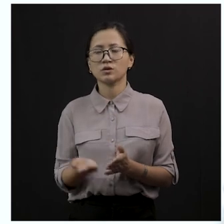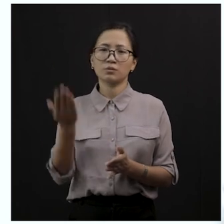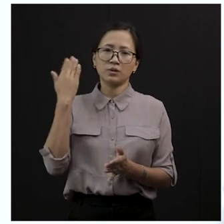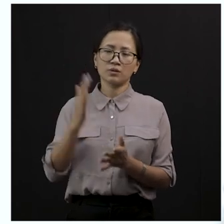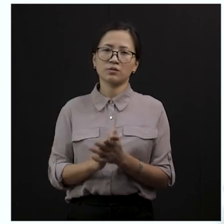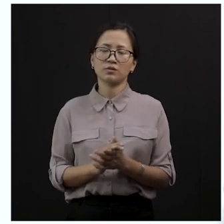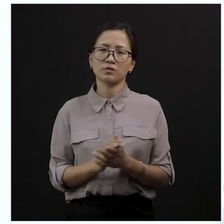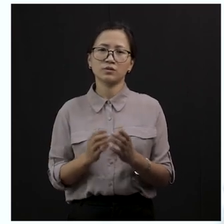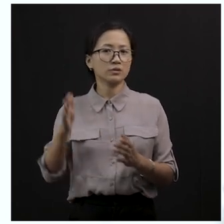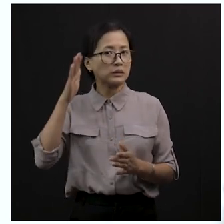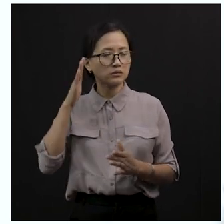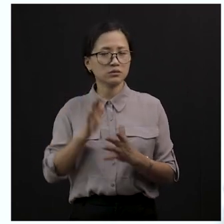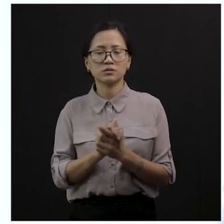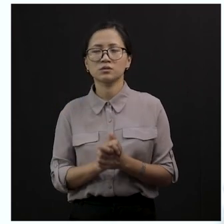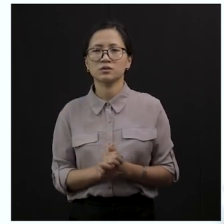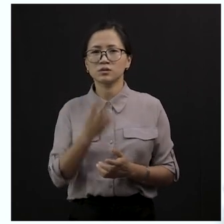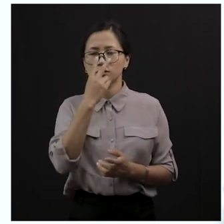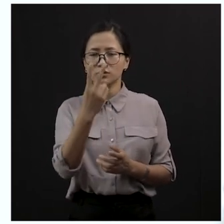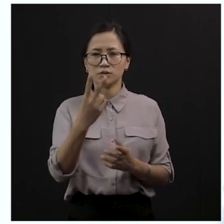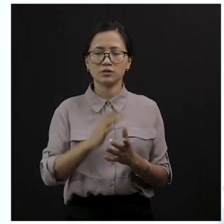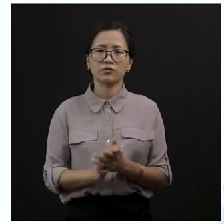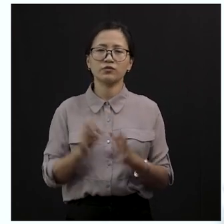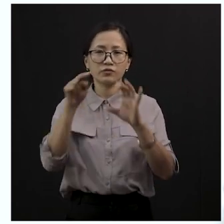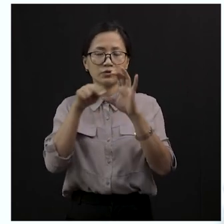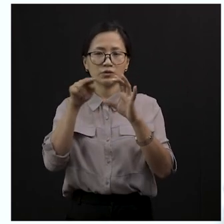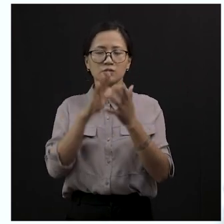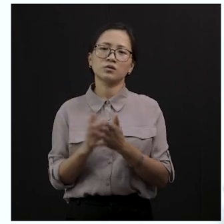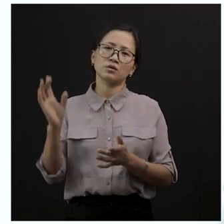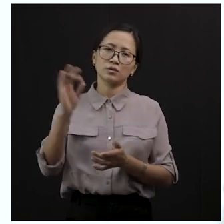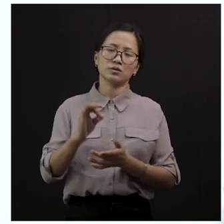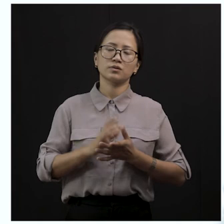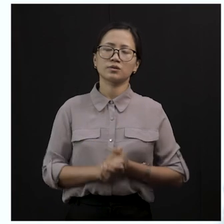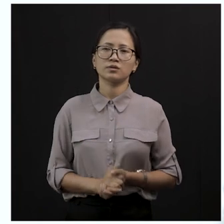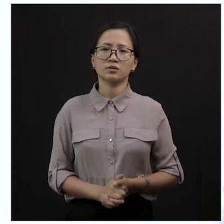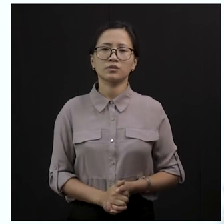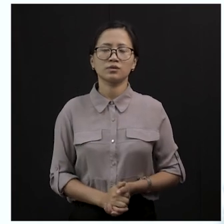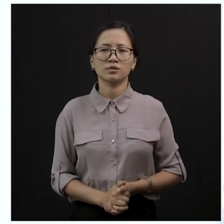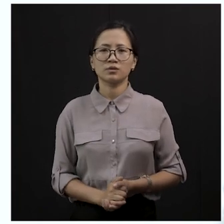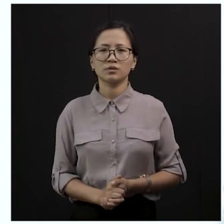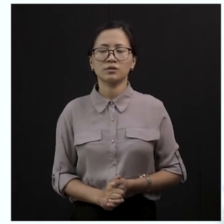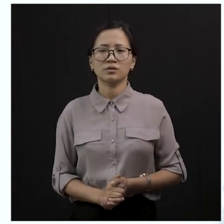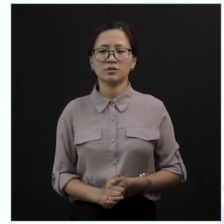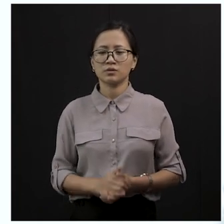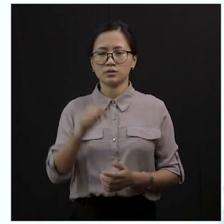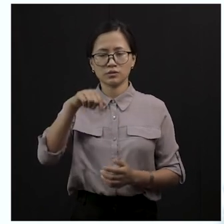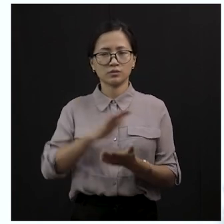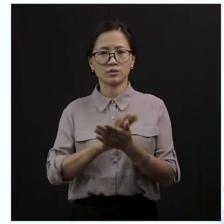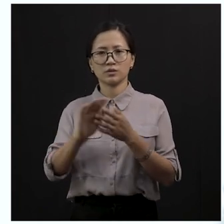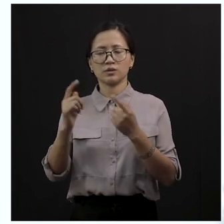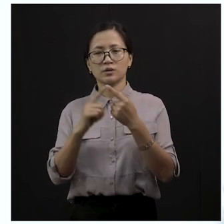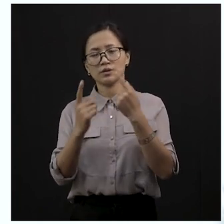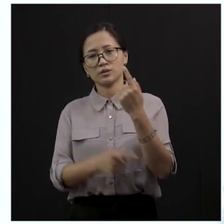and listen to the video lecture again, okay? And this will be the end